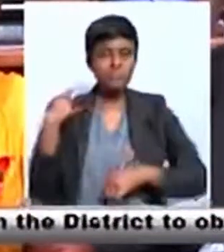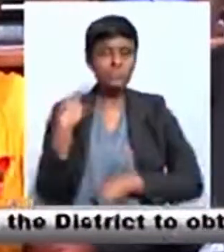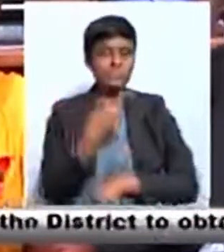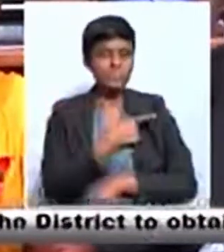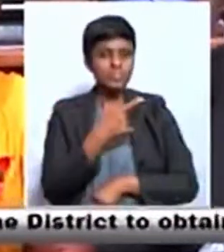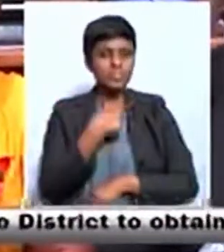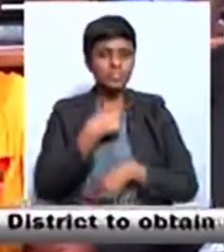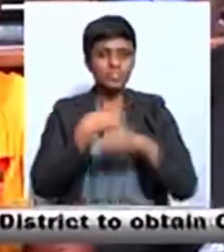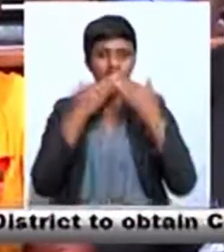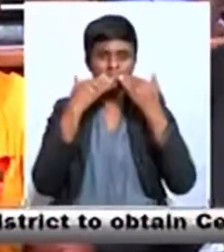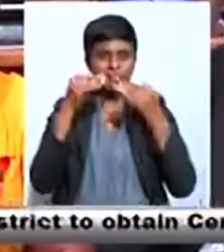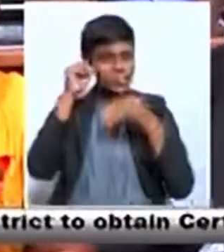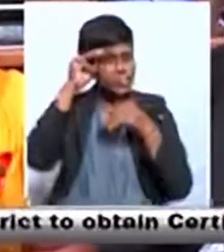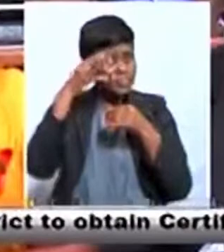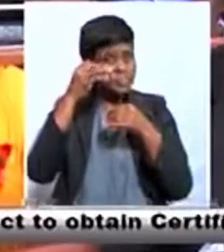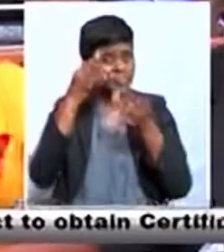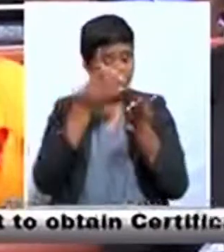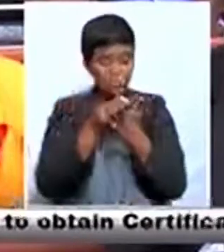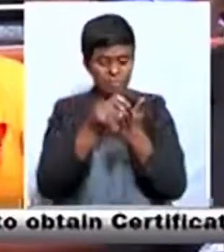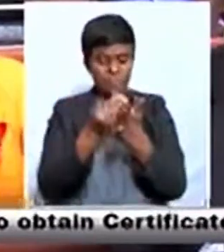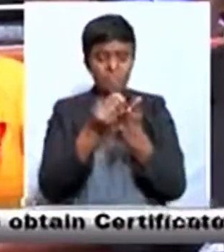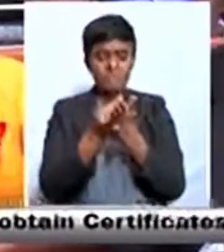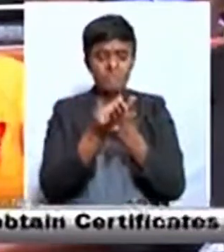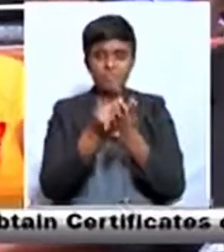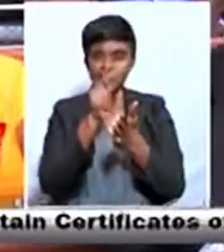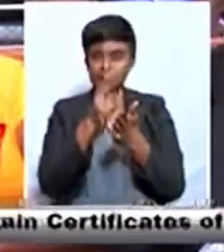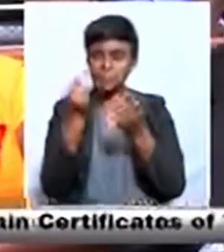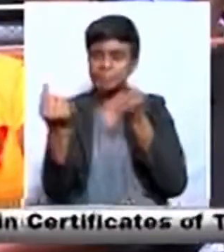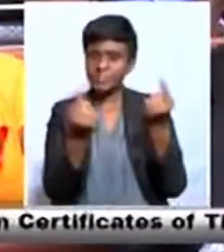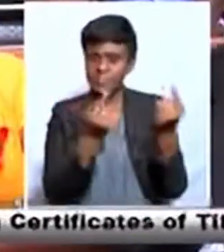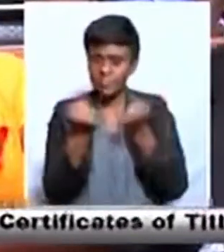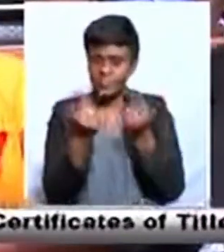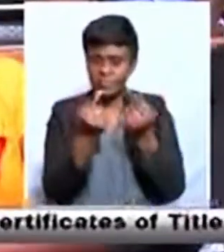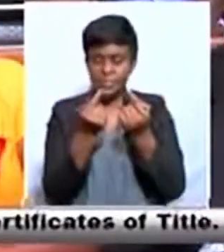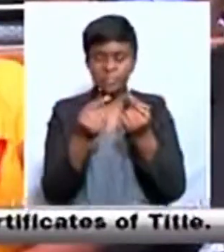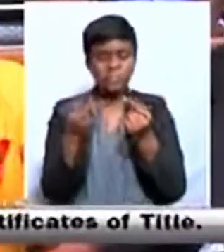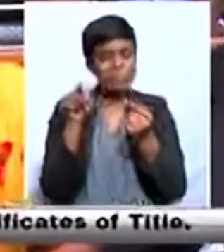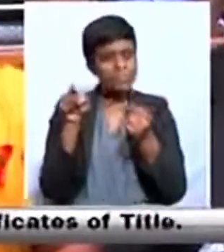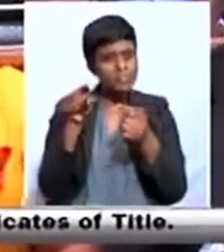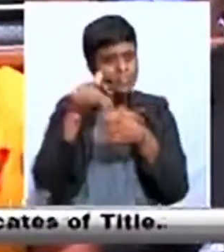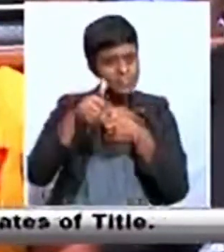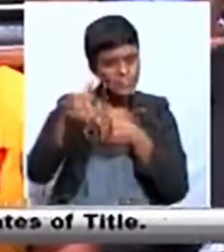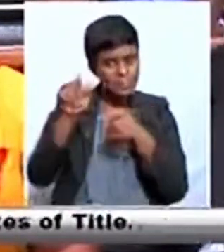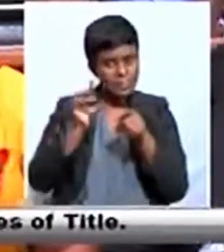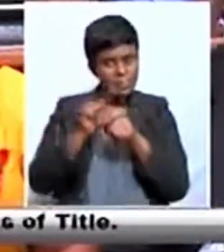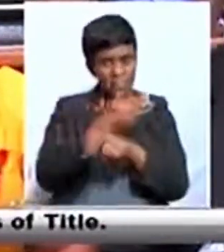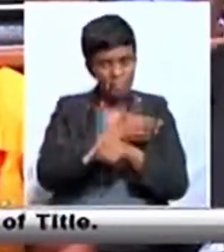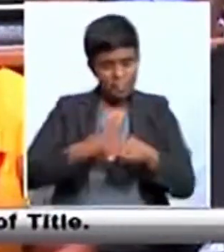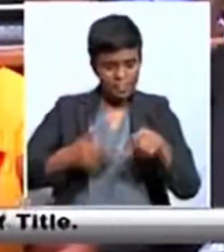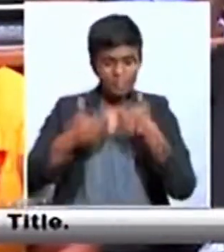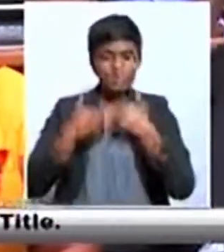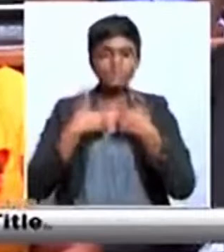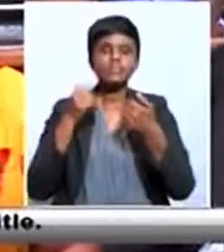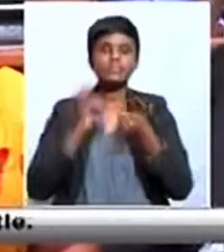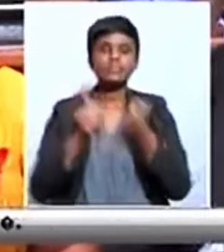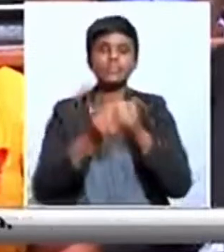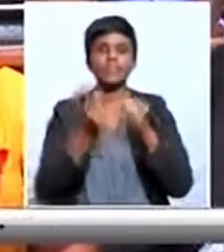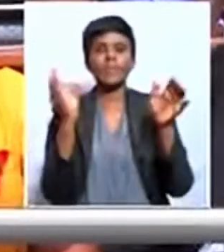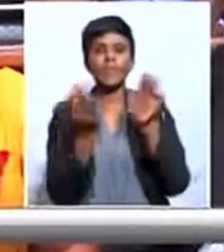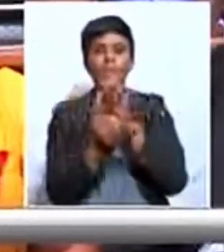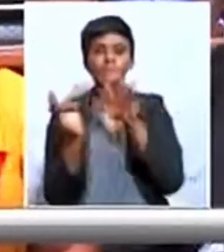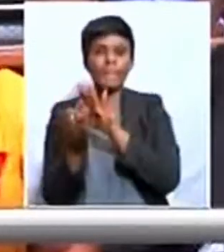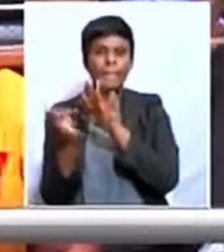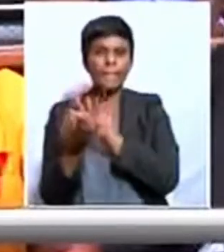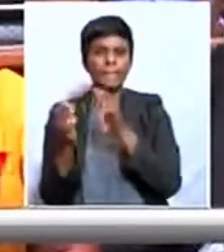thank the Minister of Finance. We had a situation whereby the registry was seriously compacted with the files. It was difficult,